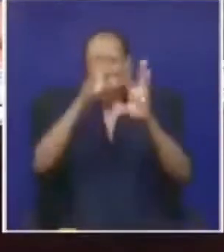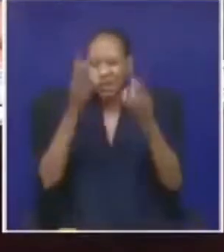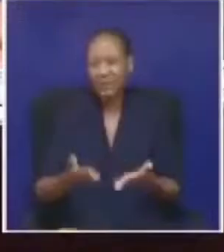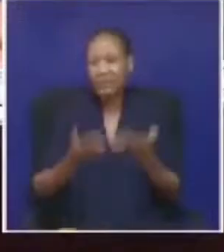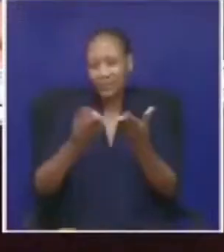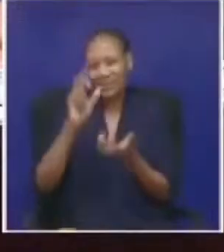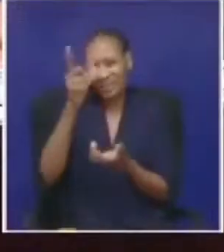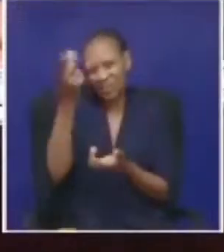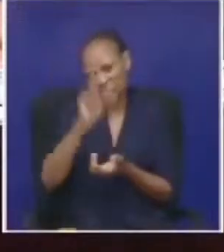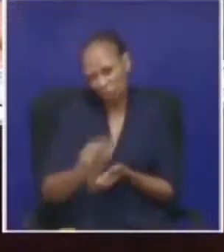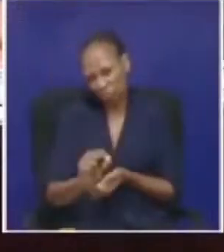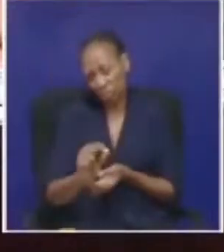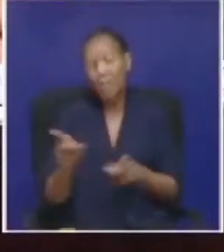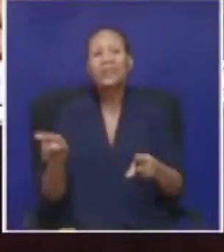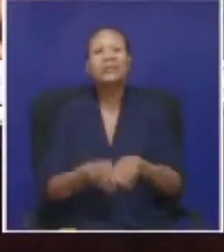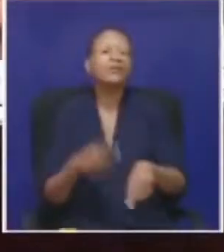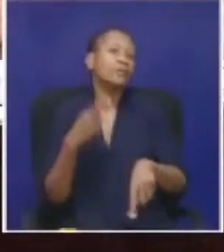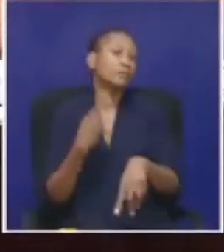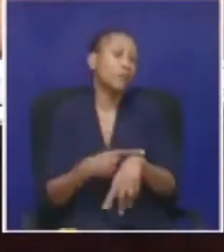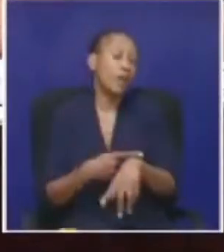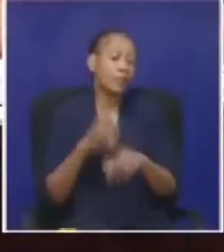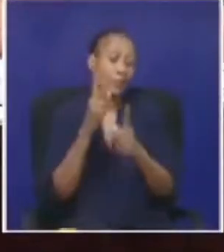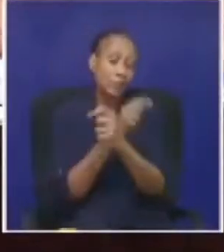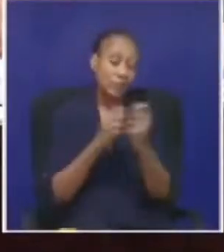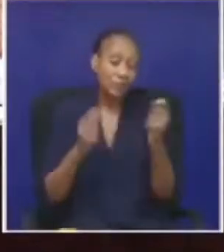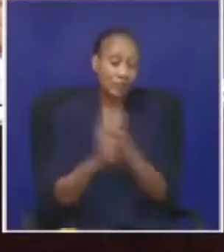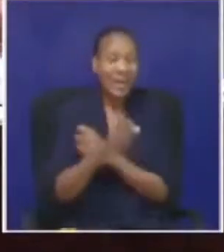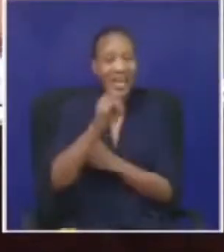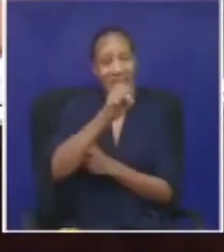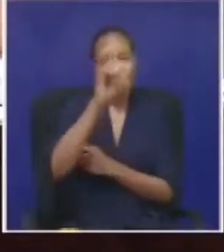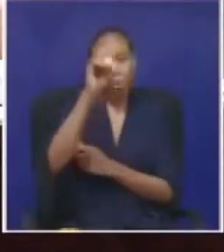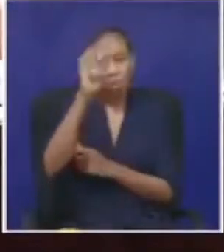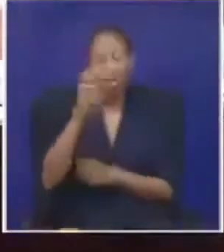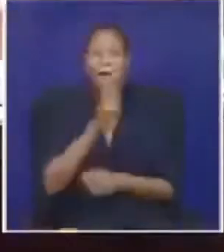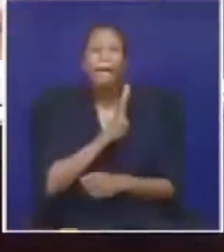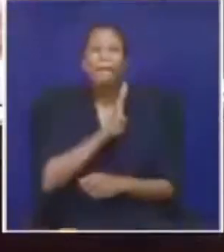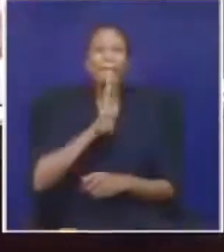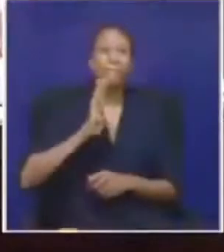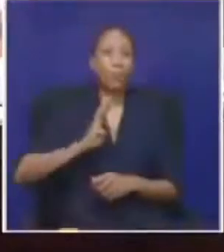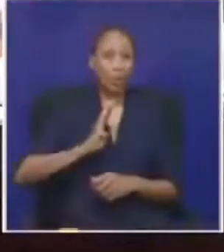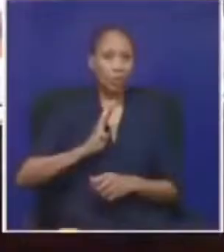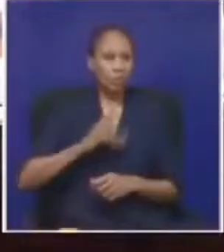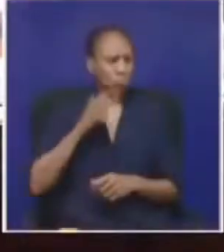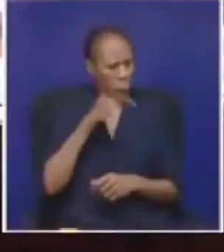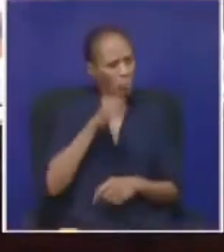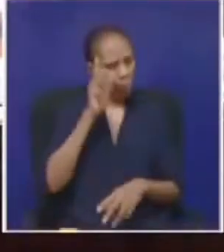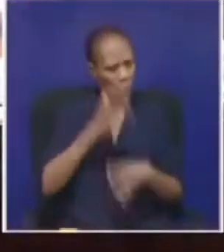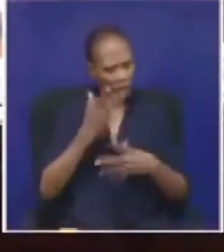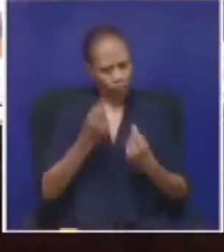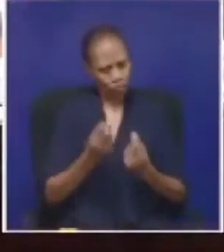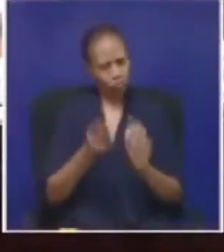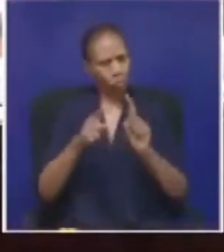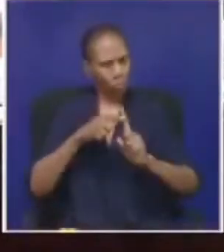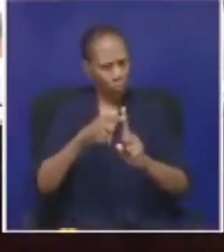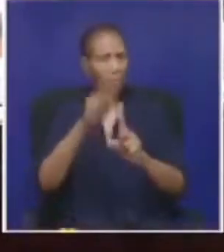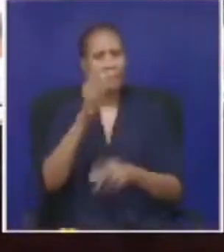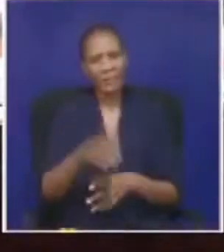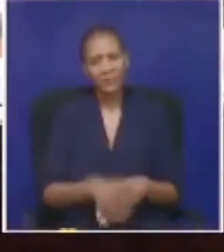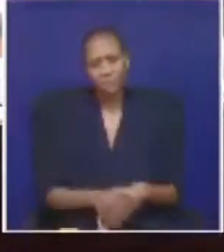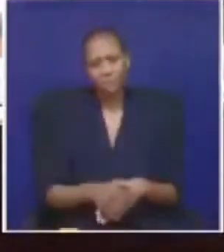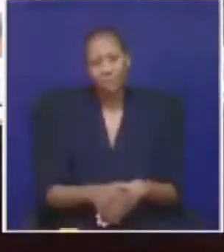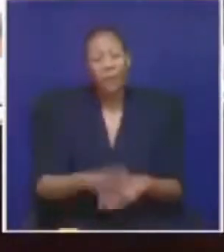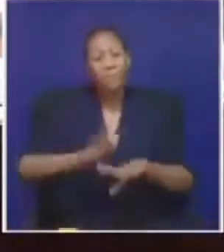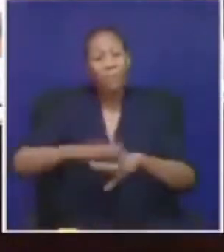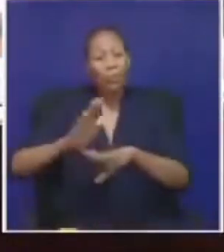the same time transforming SOE boards to be fit for purpose. Key